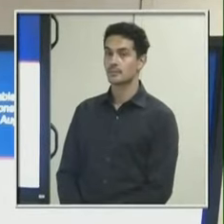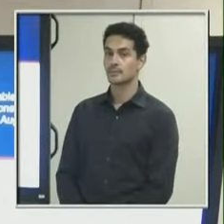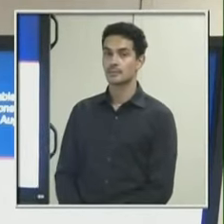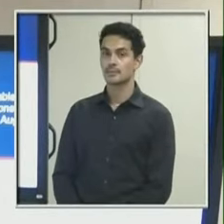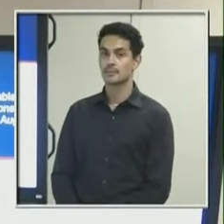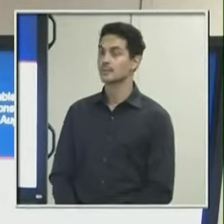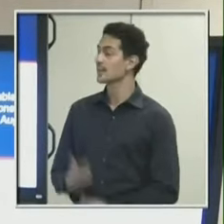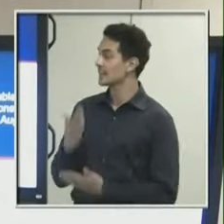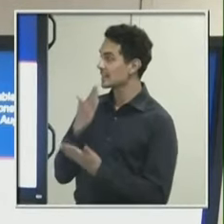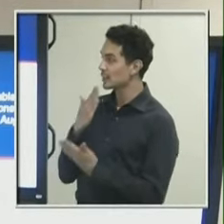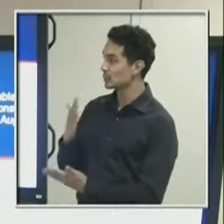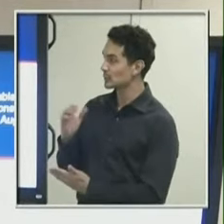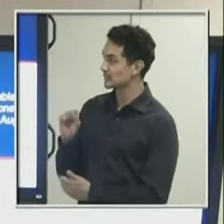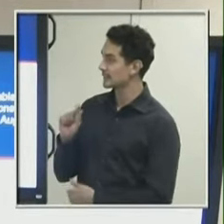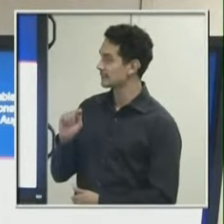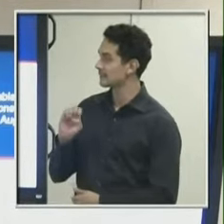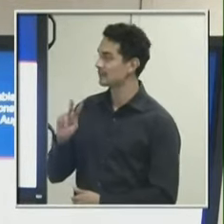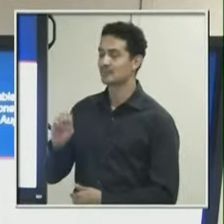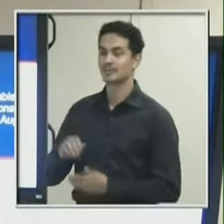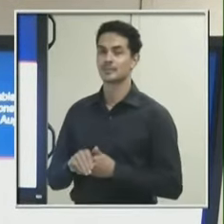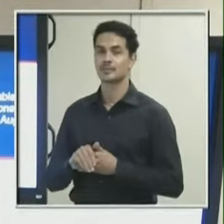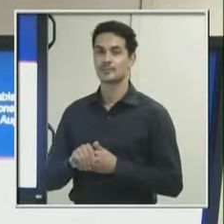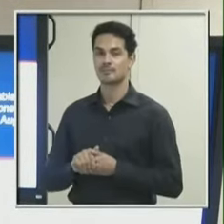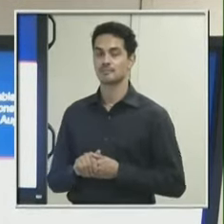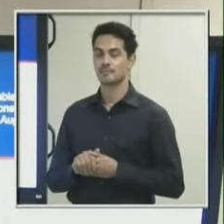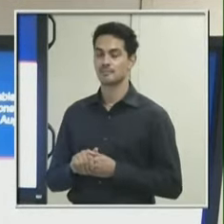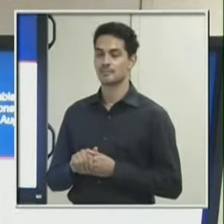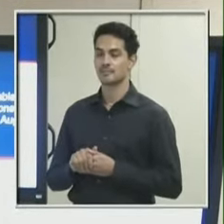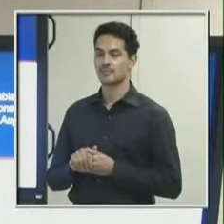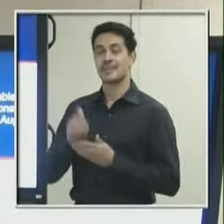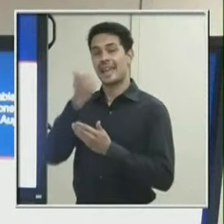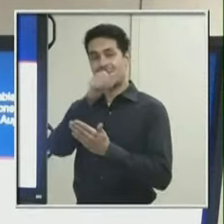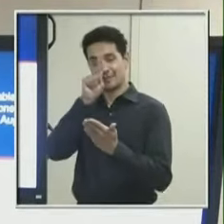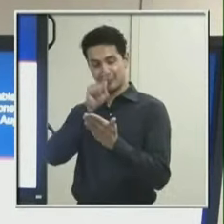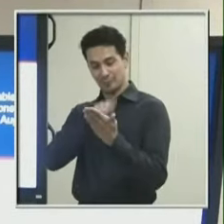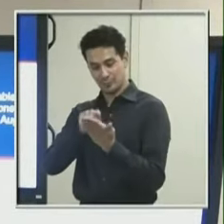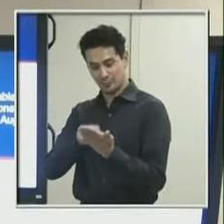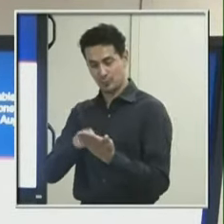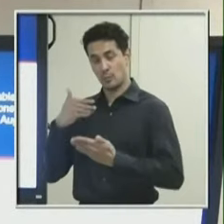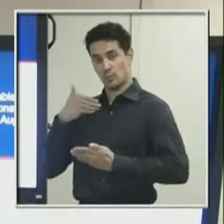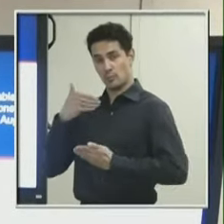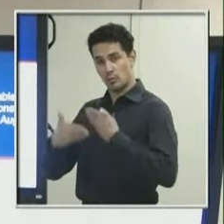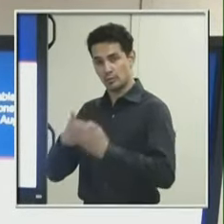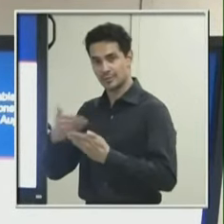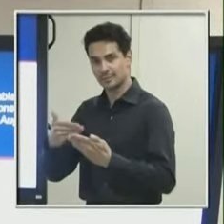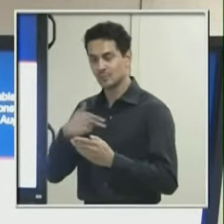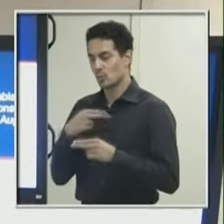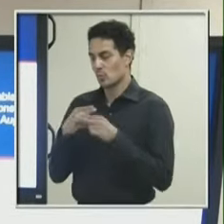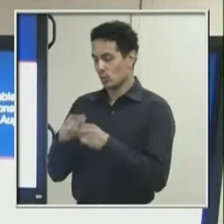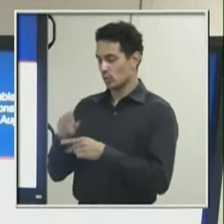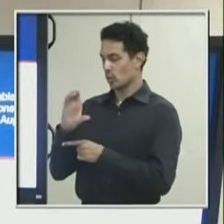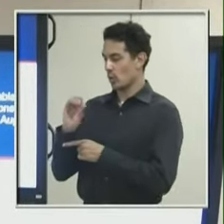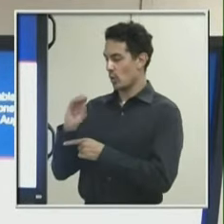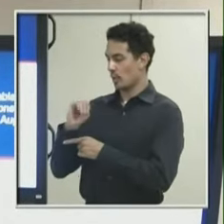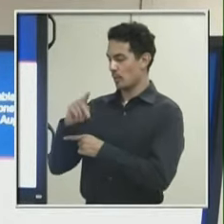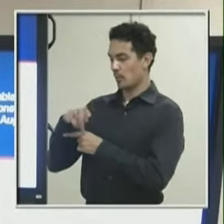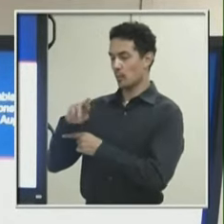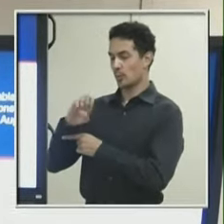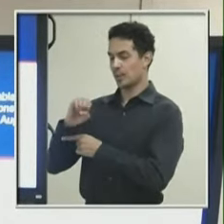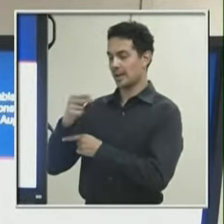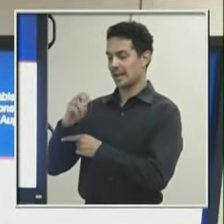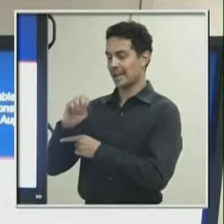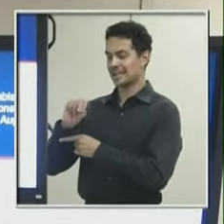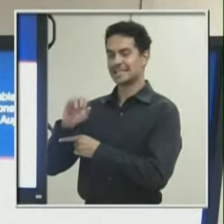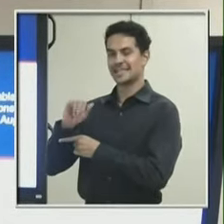Thank you, Steve. The process of any investigation, or we call it a comprehensive analysis in